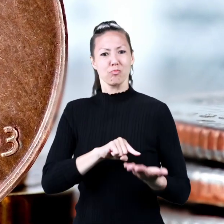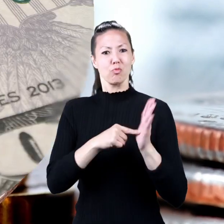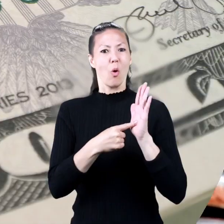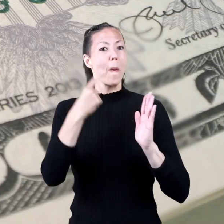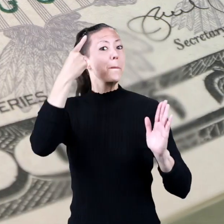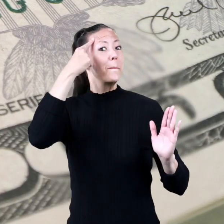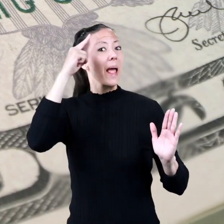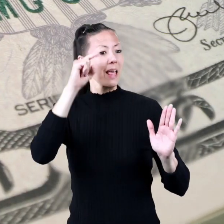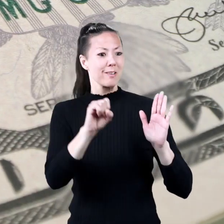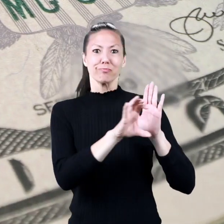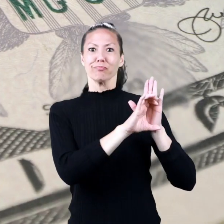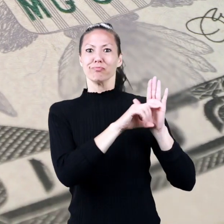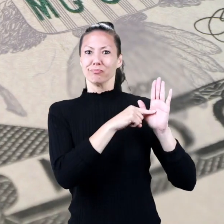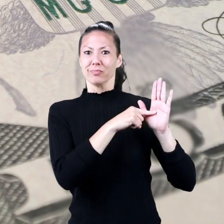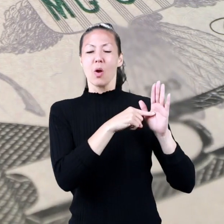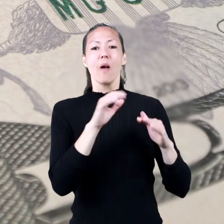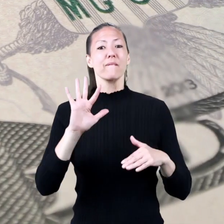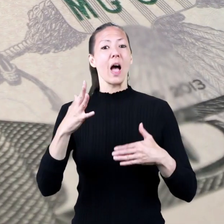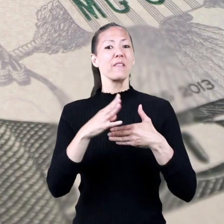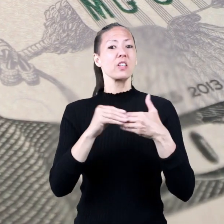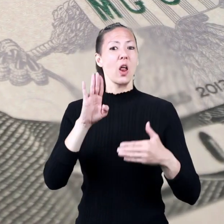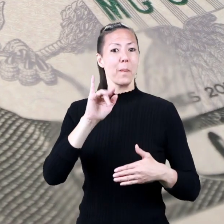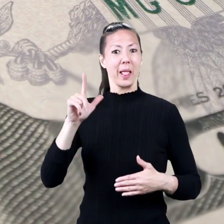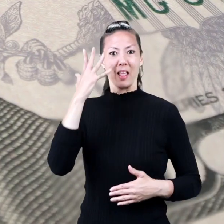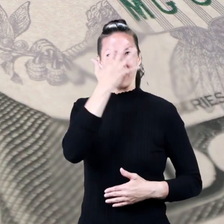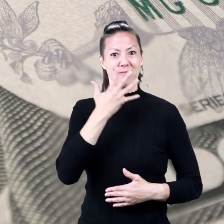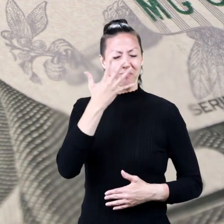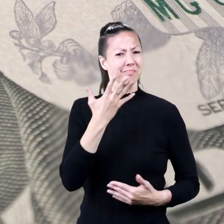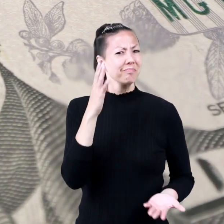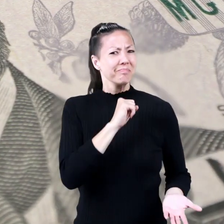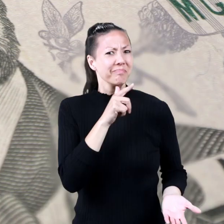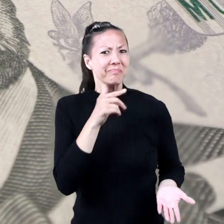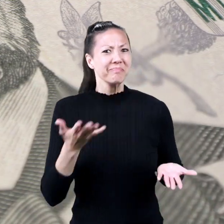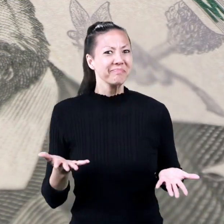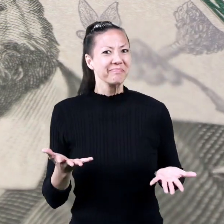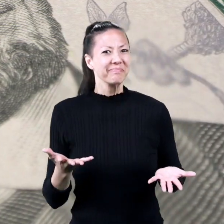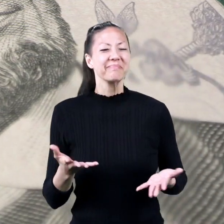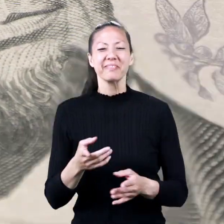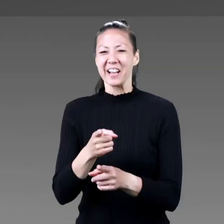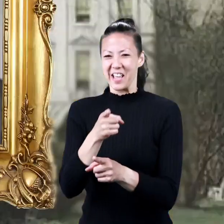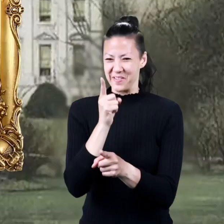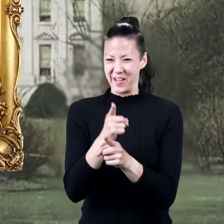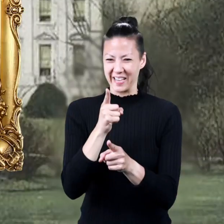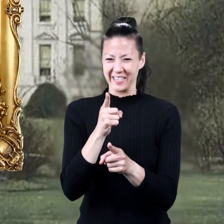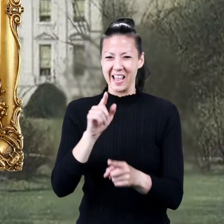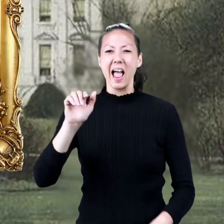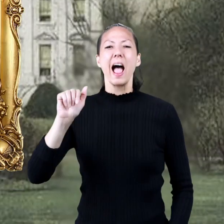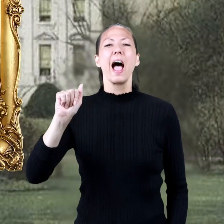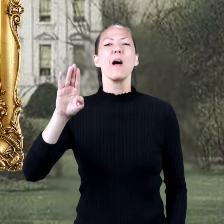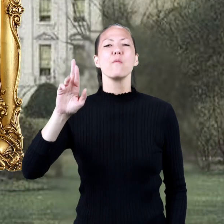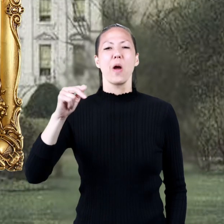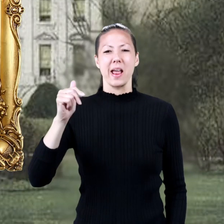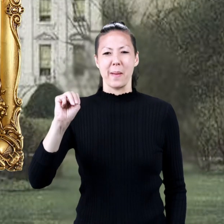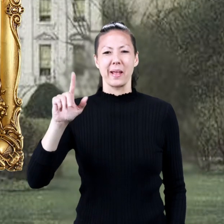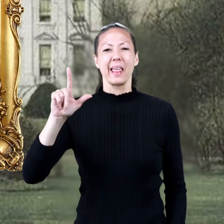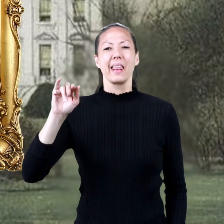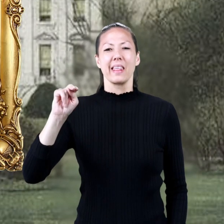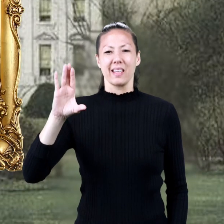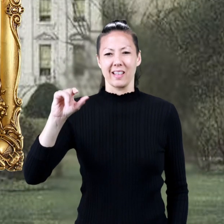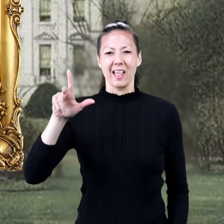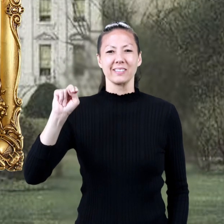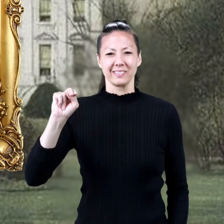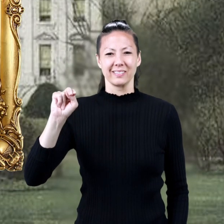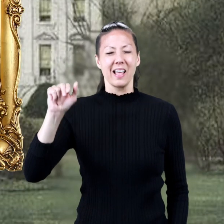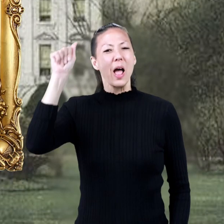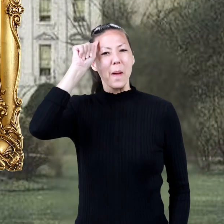penny and the $5 bill. Any guesses? That is right. It is Abraham Lincoln.